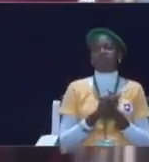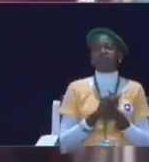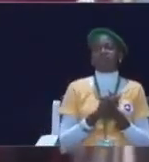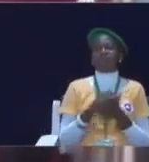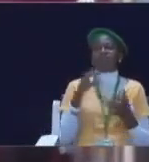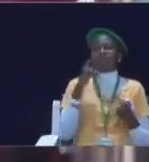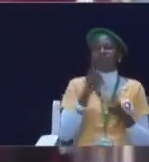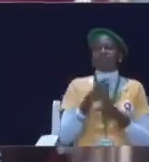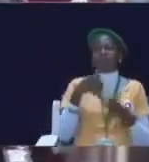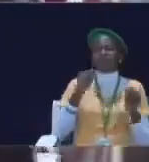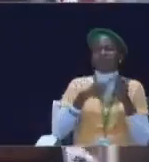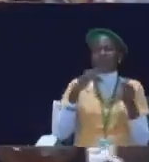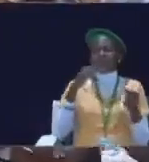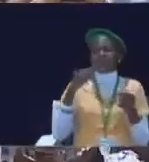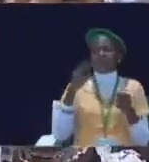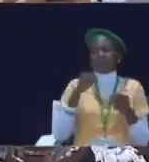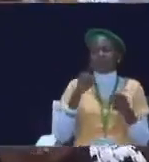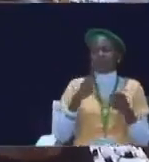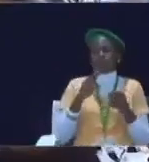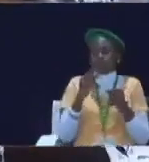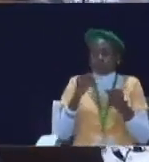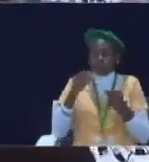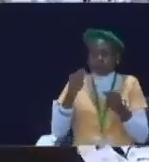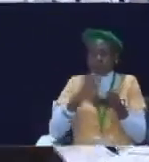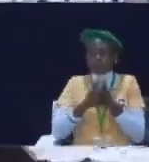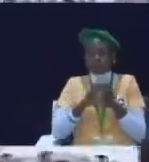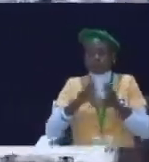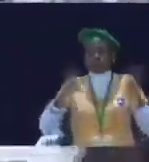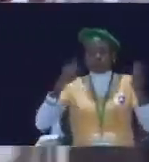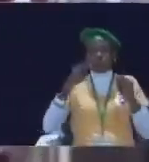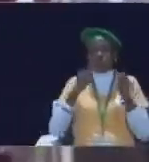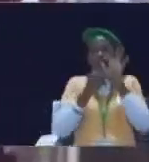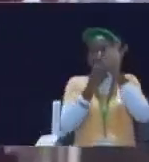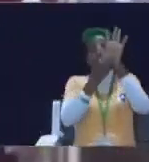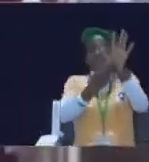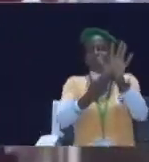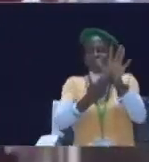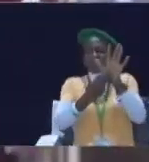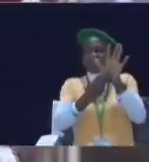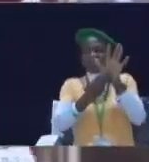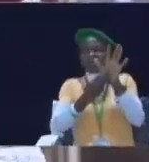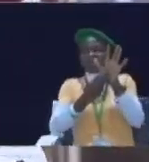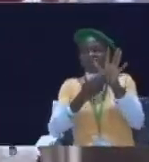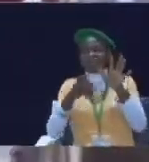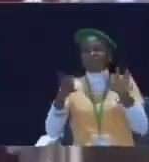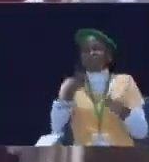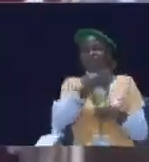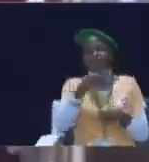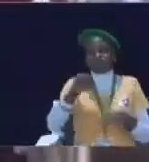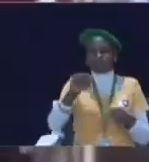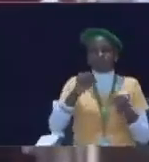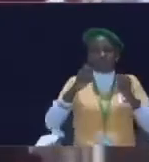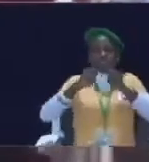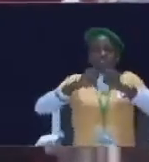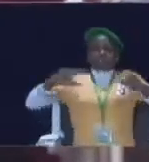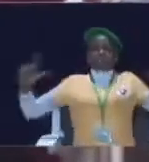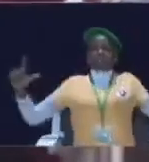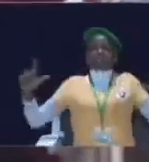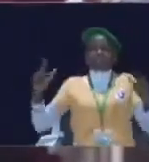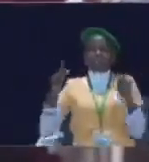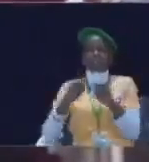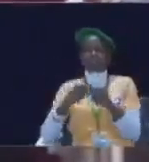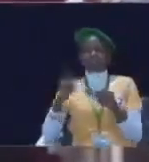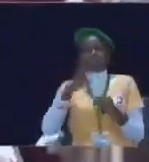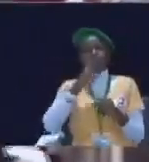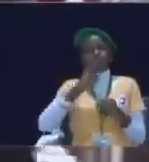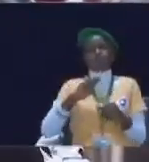It's just trying to say you should amplify, you should magnify, you should expand,